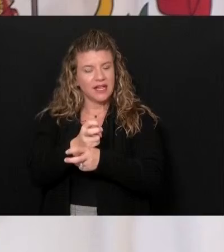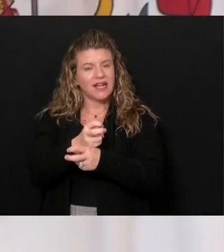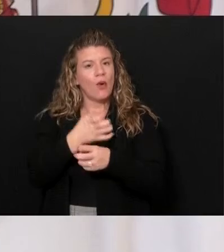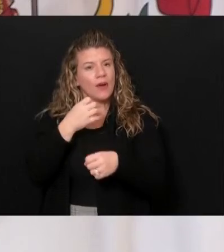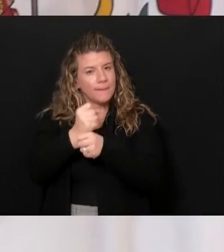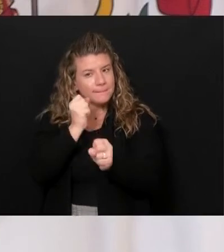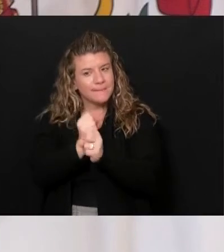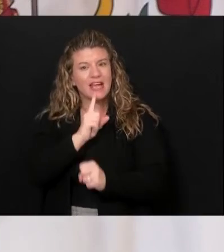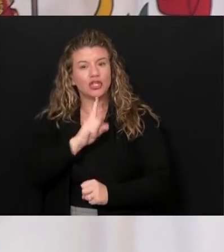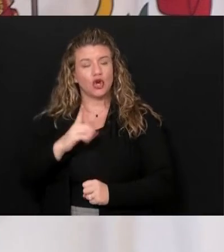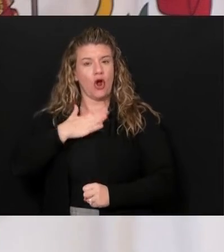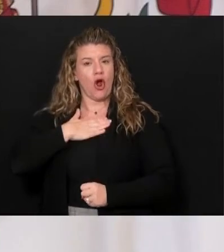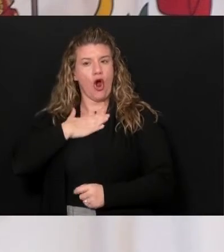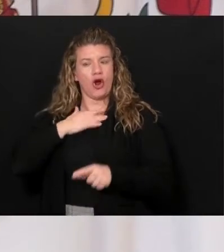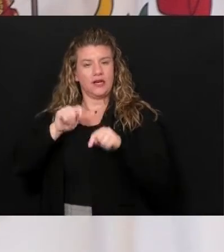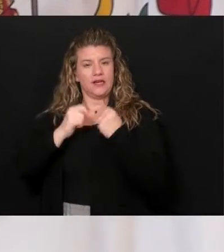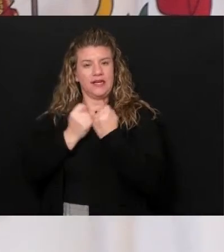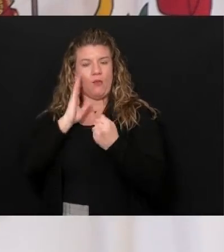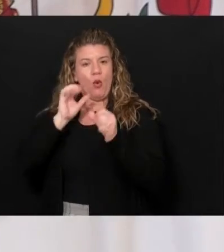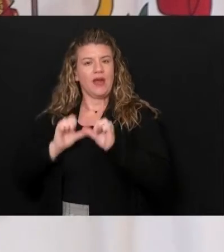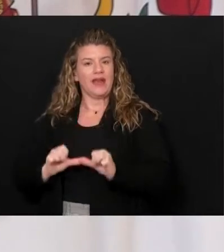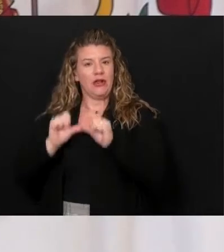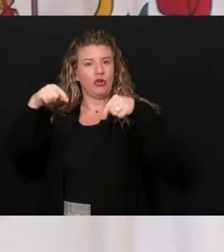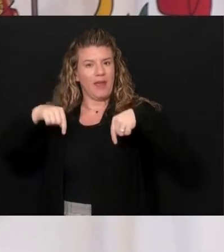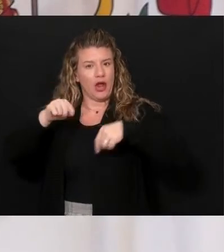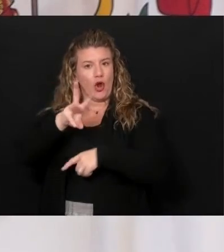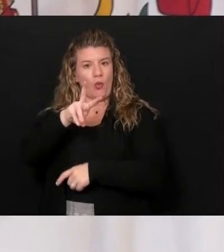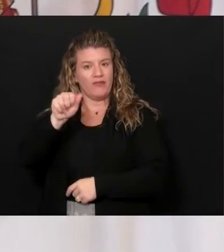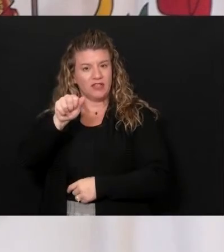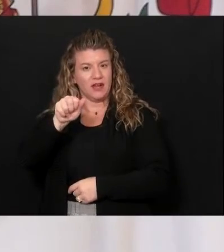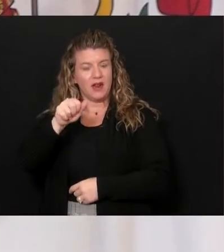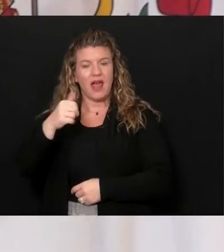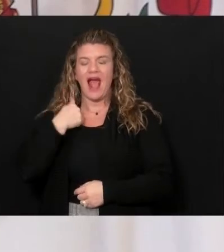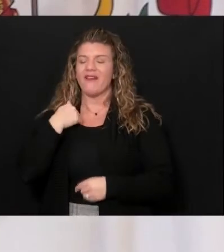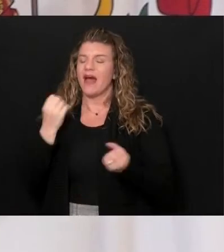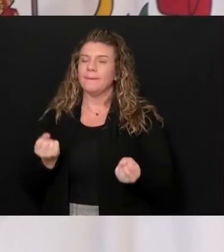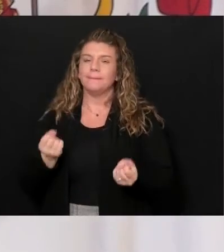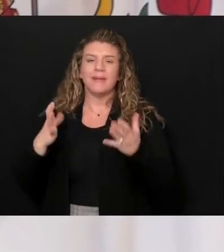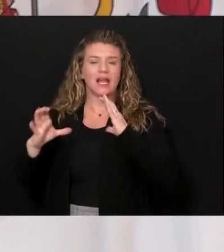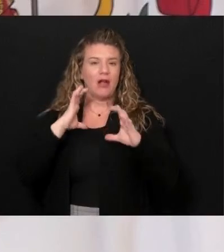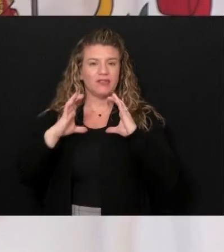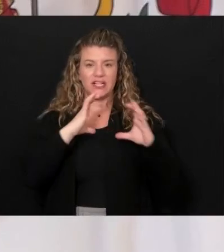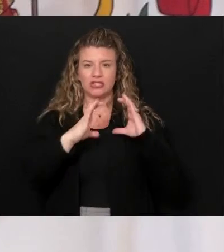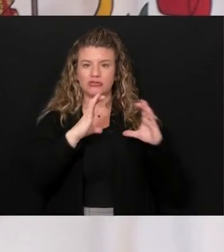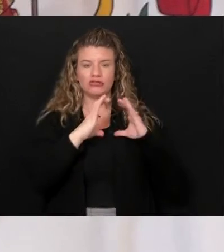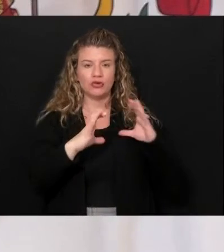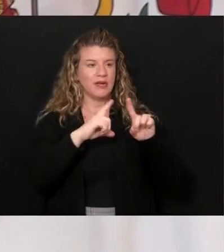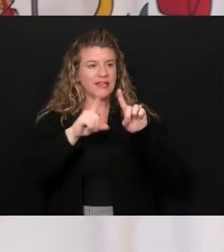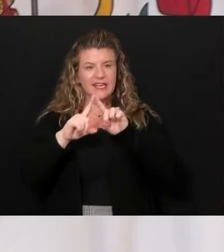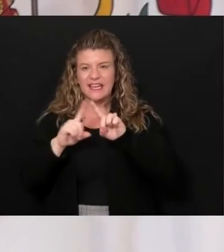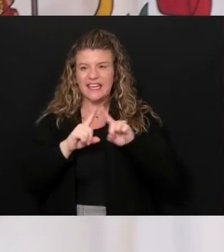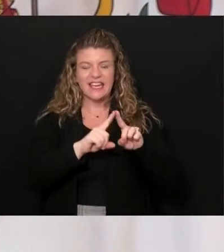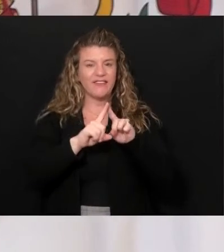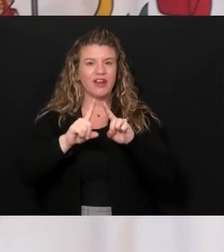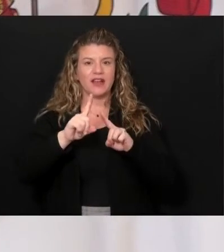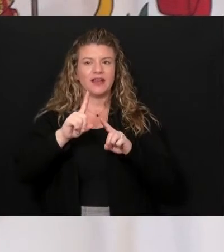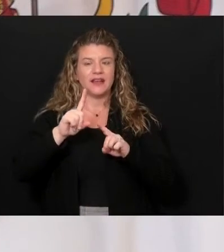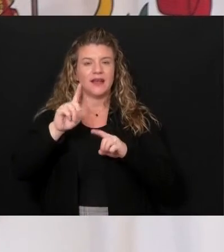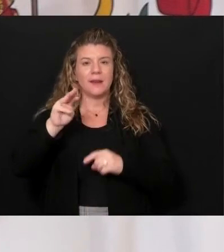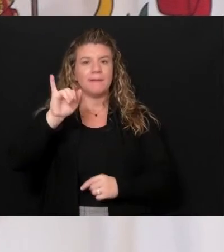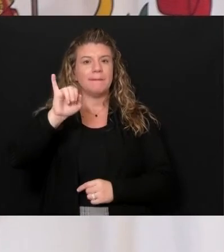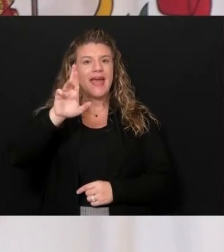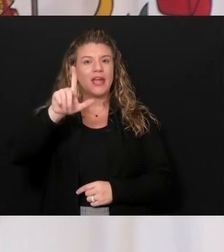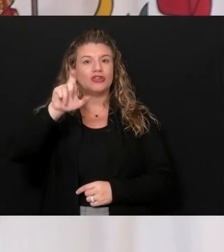teams would continue playing in West Virginia, and had multiple conversations with Major League